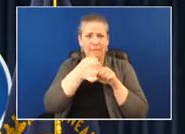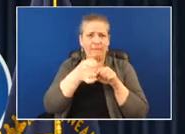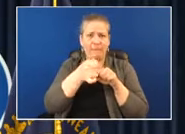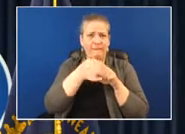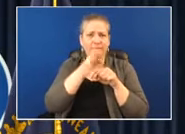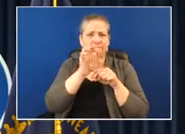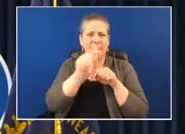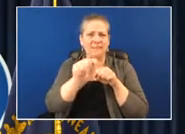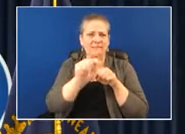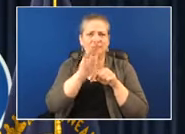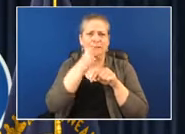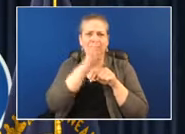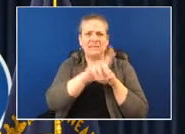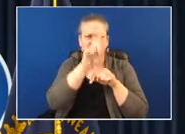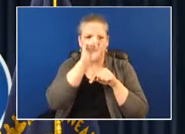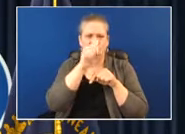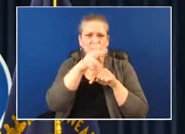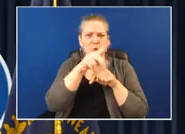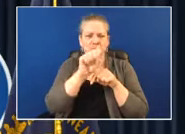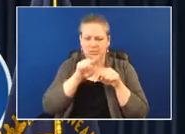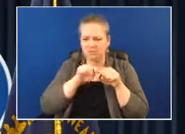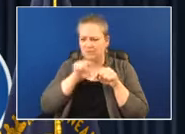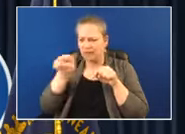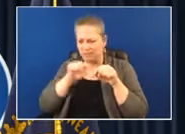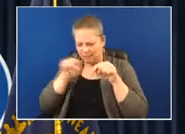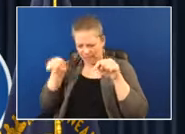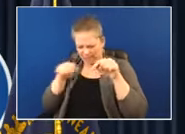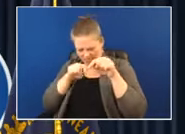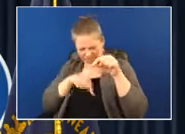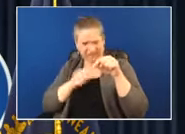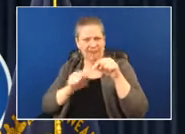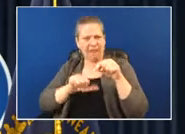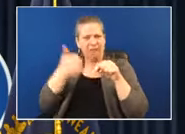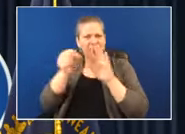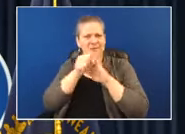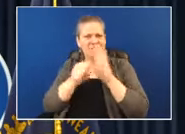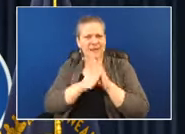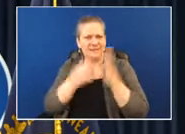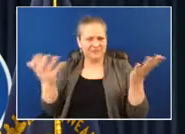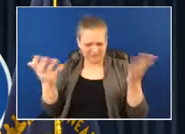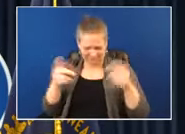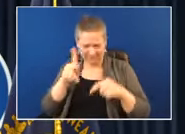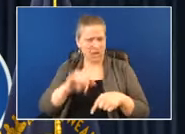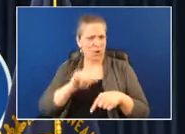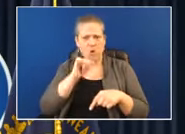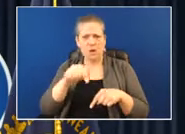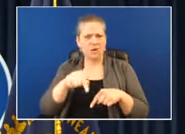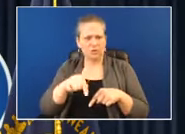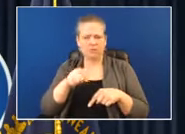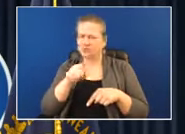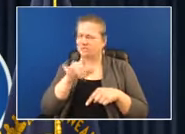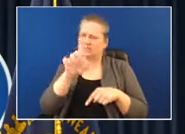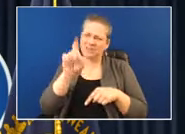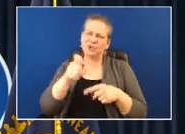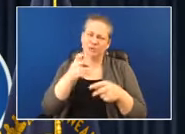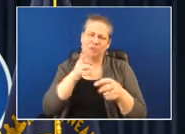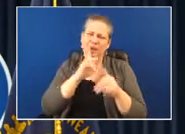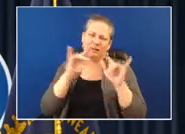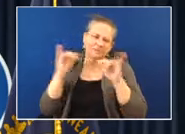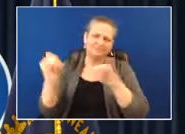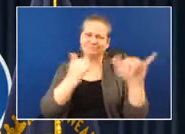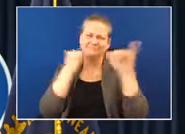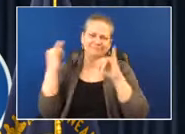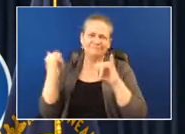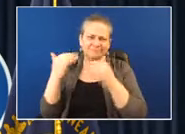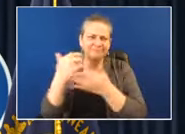not to be last and to step up and to join the rest of the world. Now, let's move to